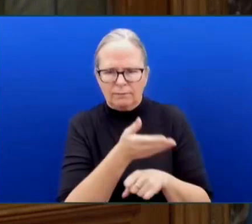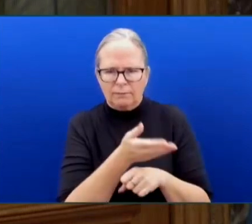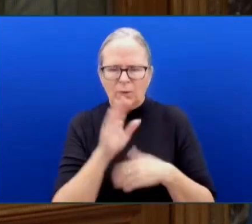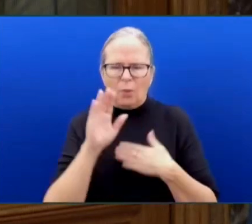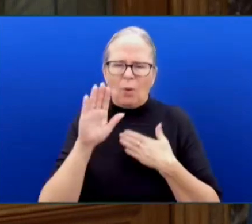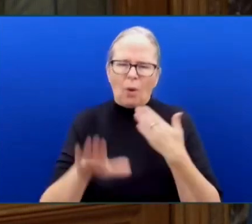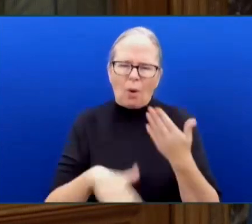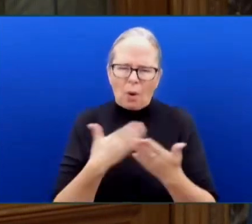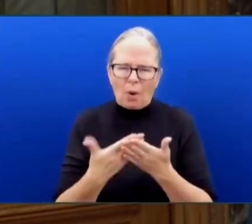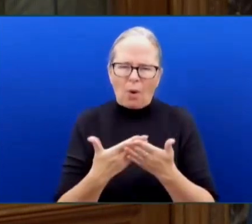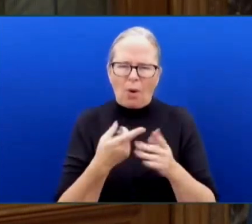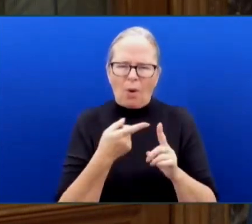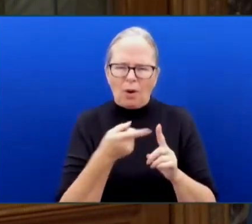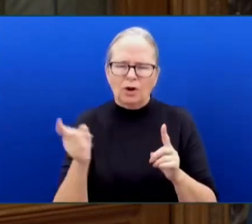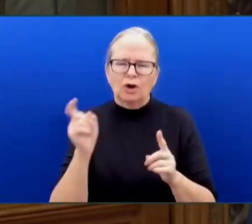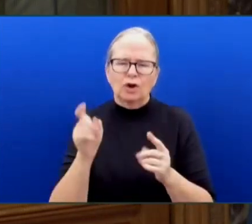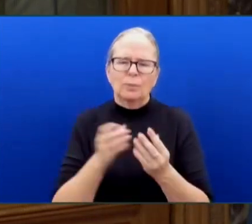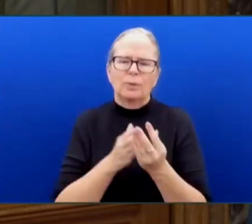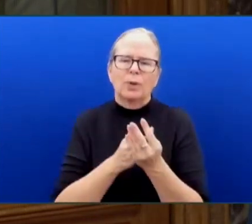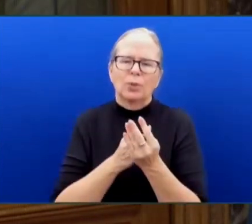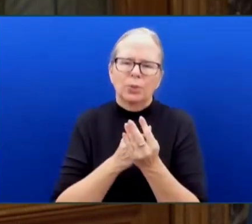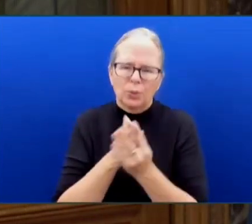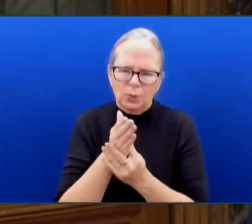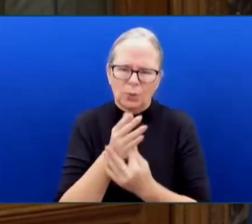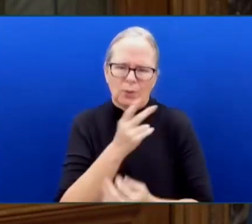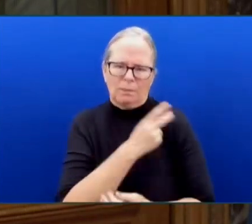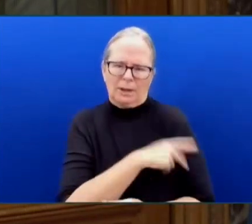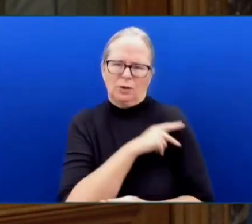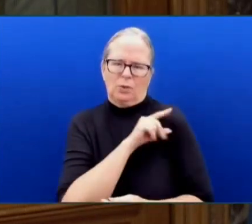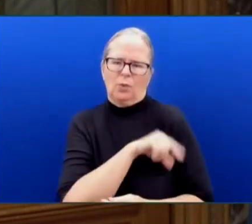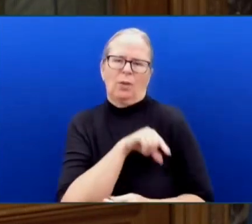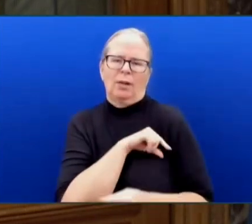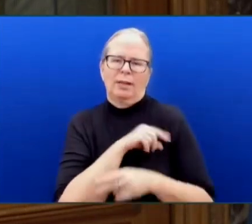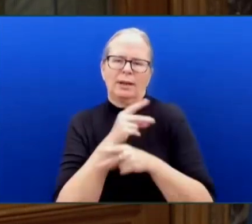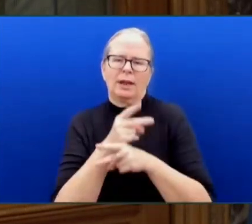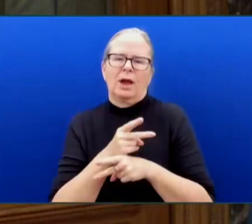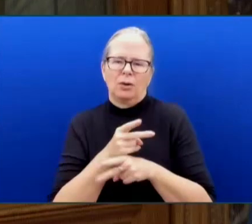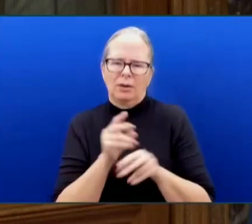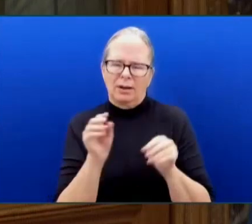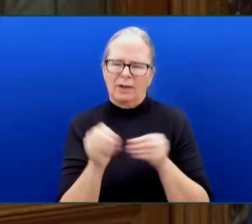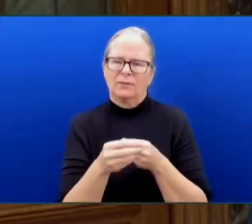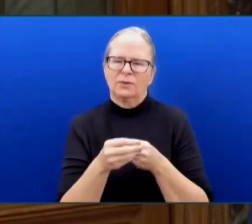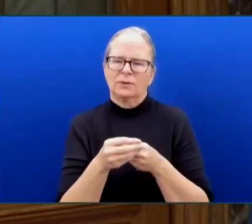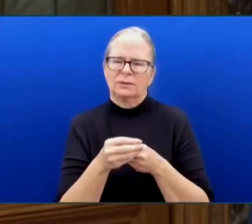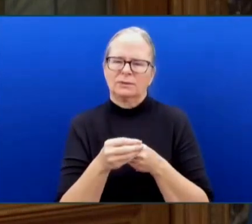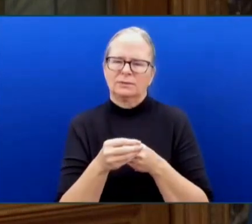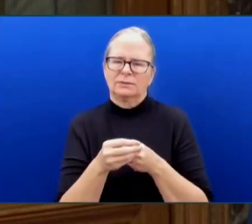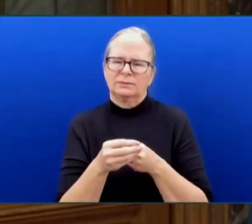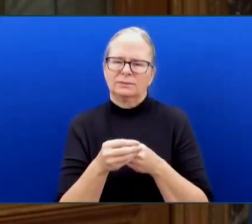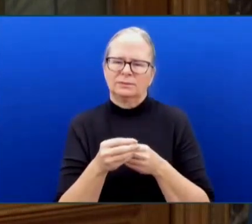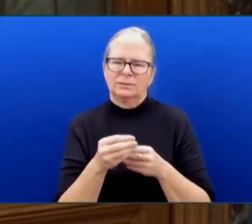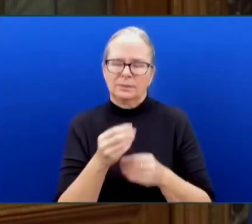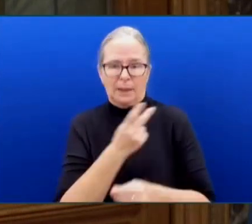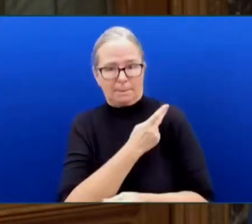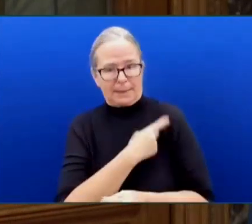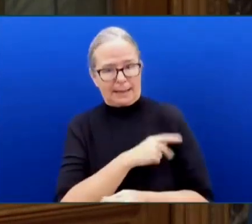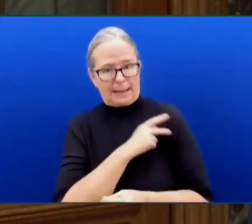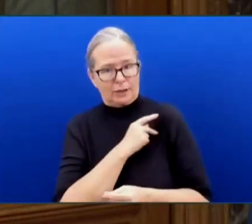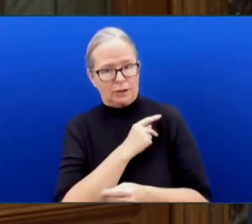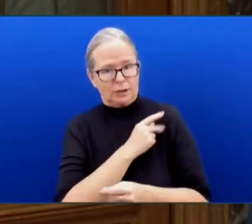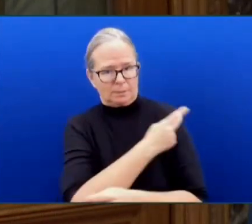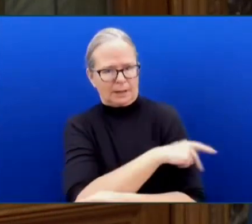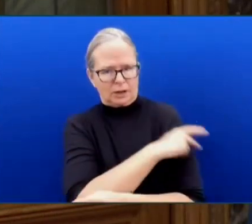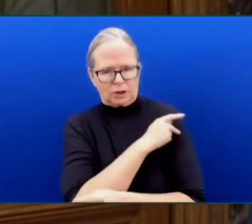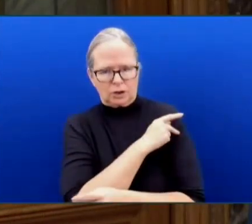there. Patients are unnecessarily filling hospital beds because doctors are reluctant to release them back into the community because there's no care for them